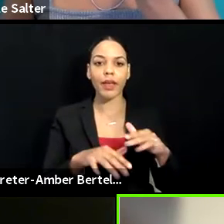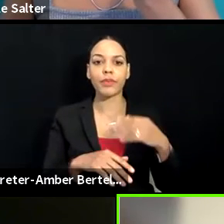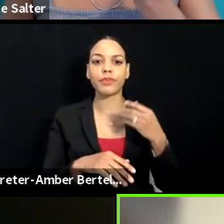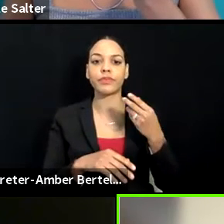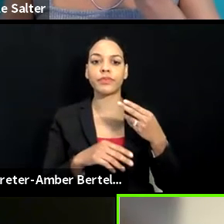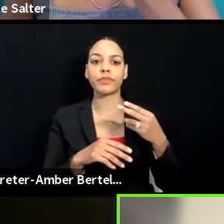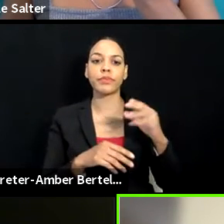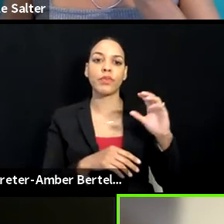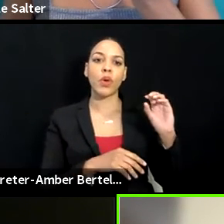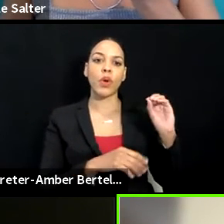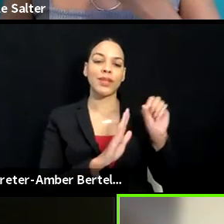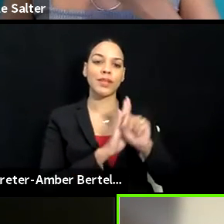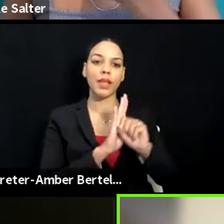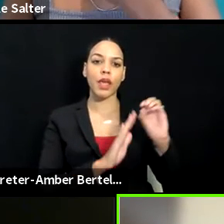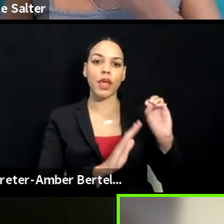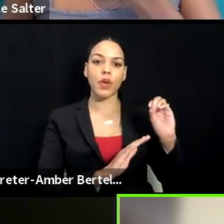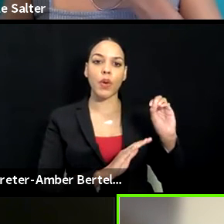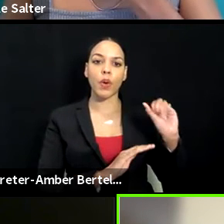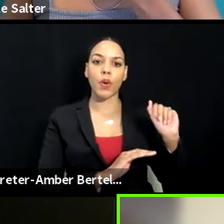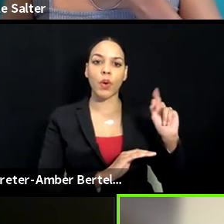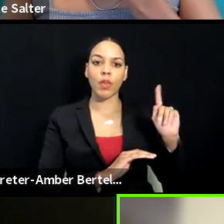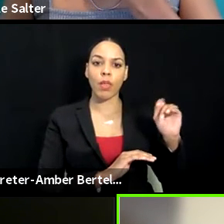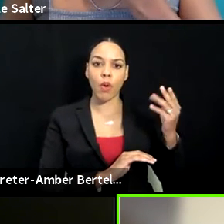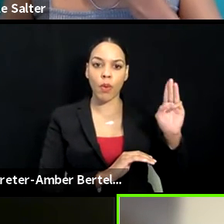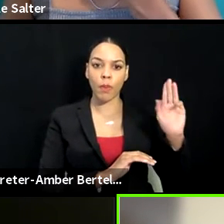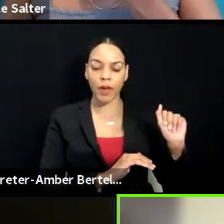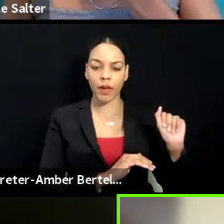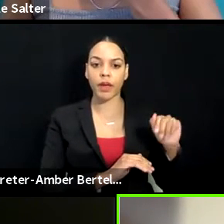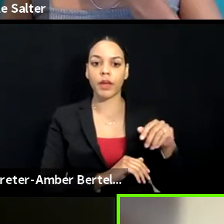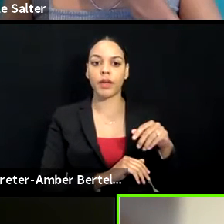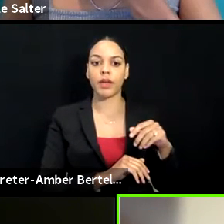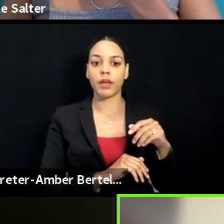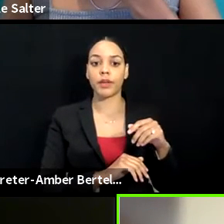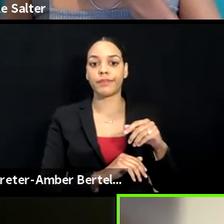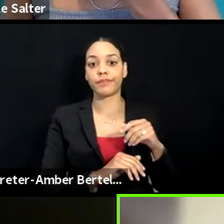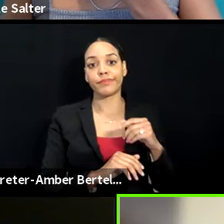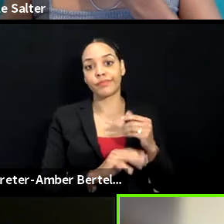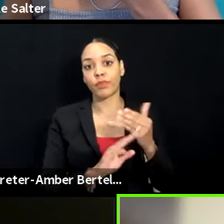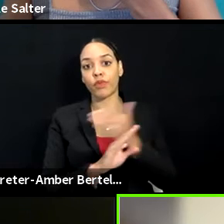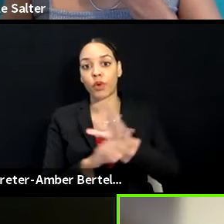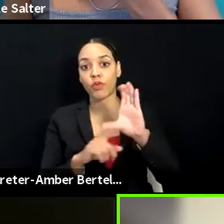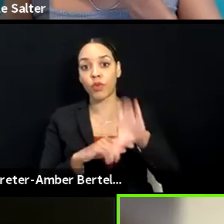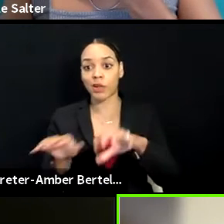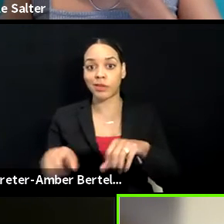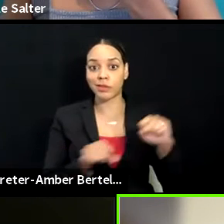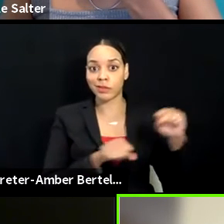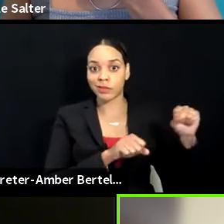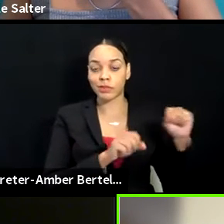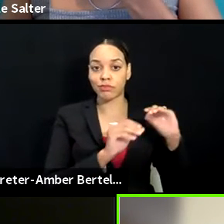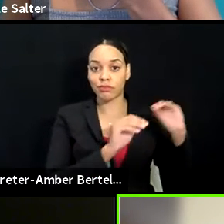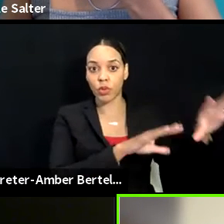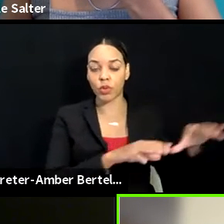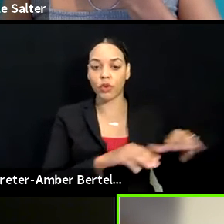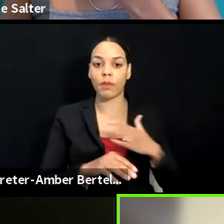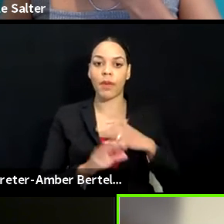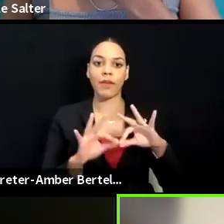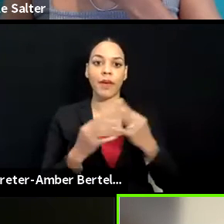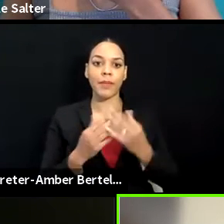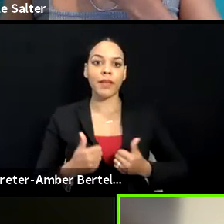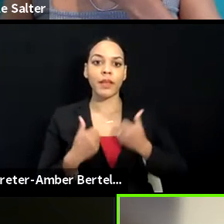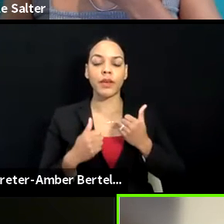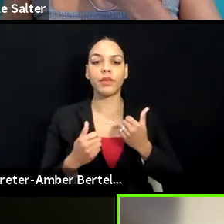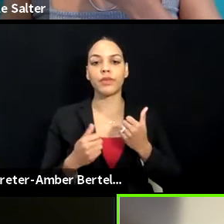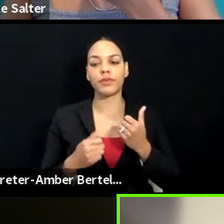to be Oklahoma. Historically, prior to our forced removal, my family actually lived in what is now considered